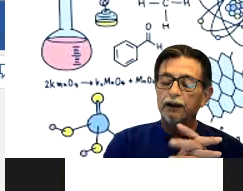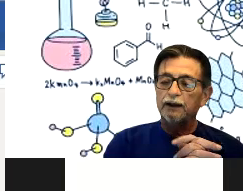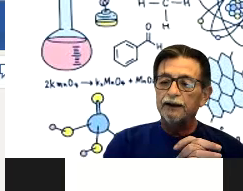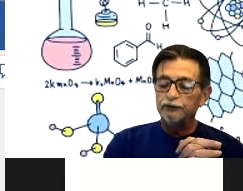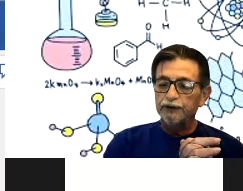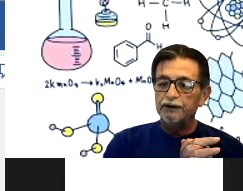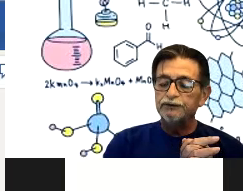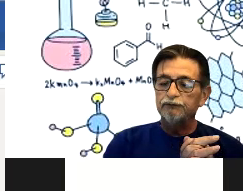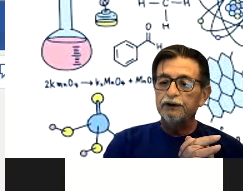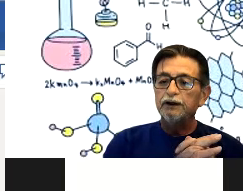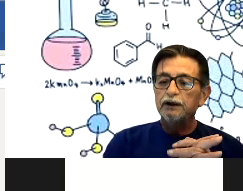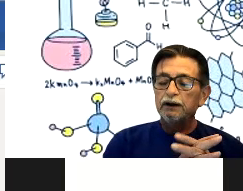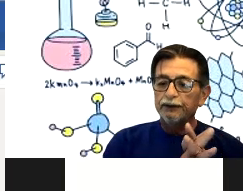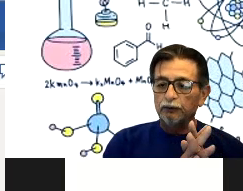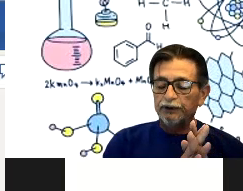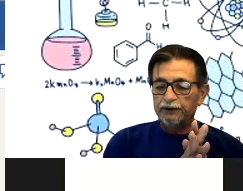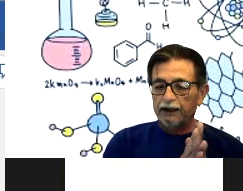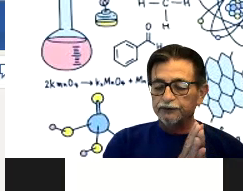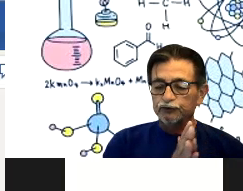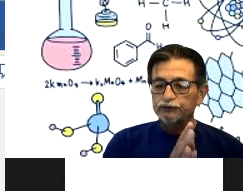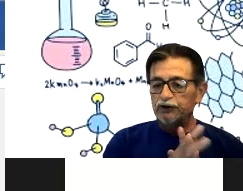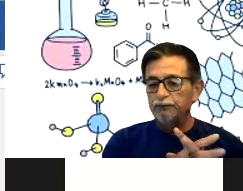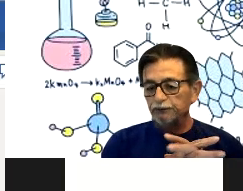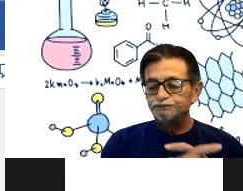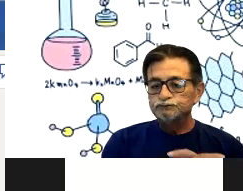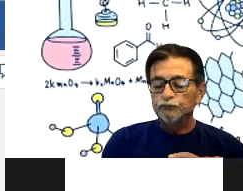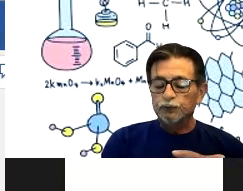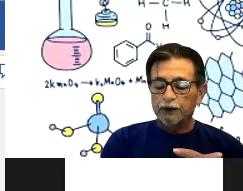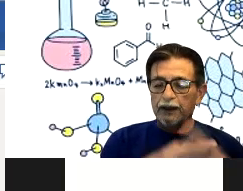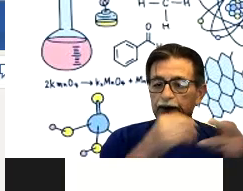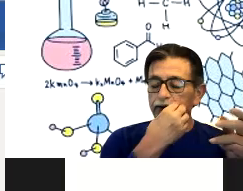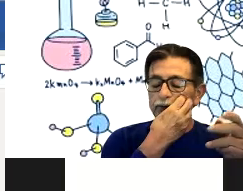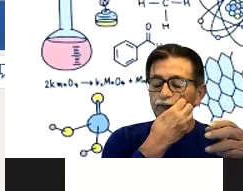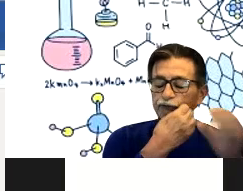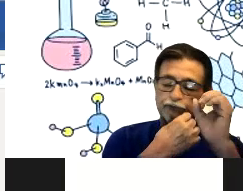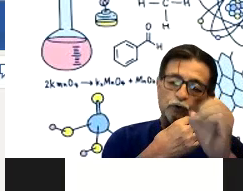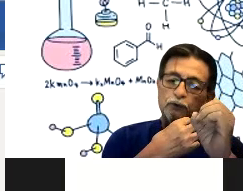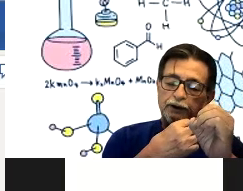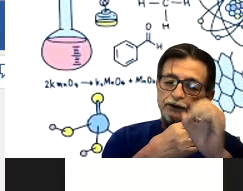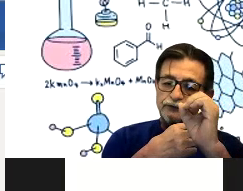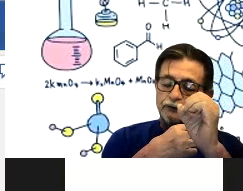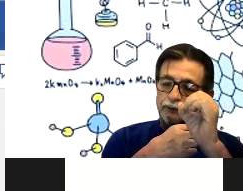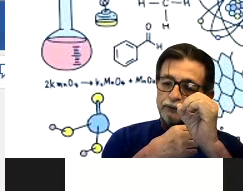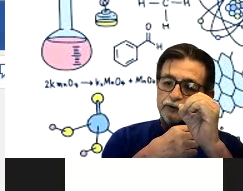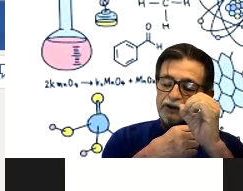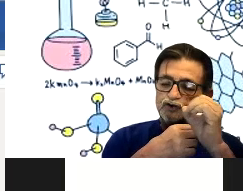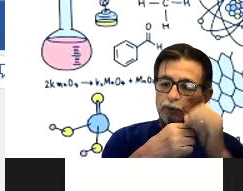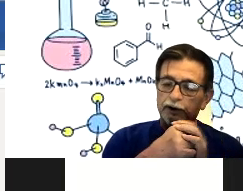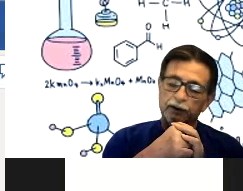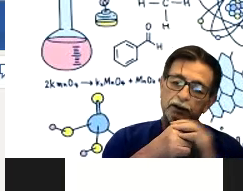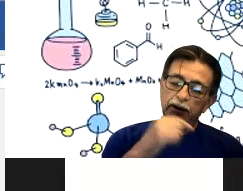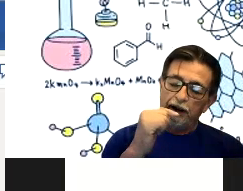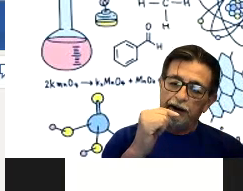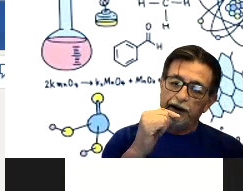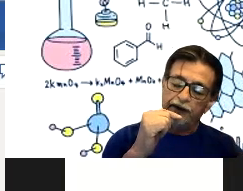about electronegativity, that is a true statement. That fluorine is your